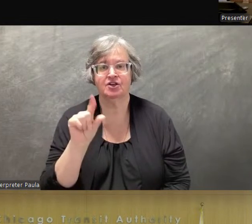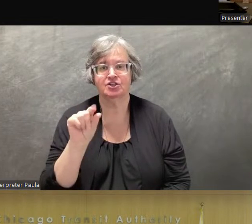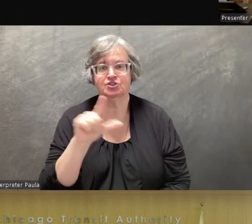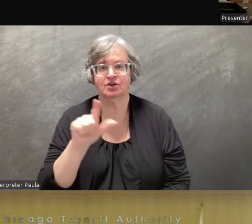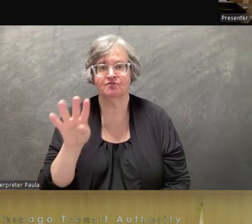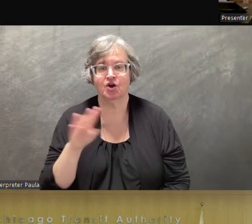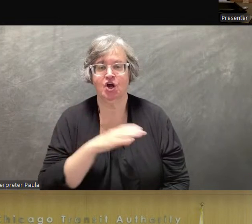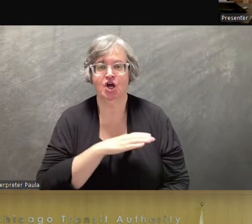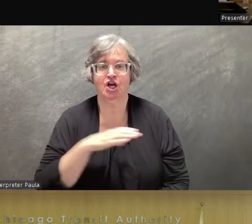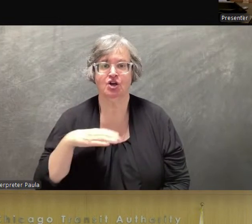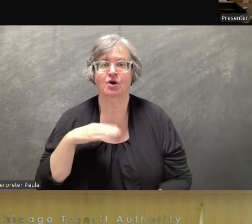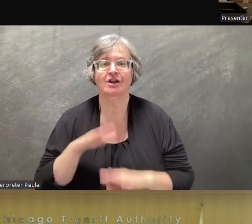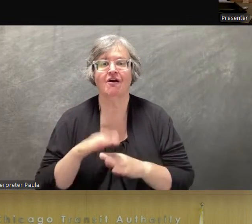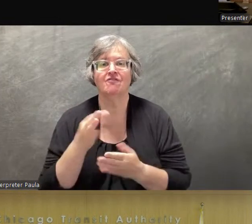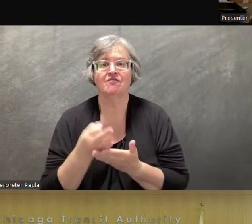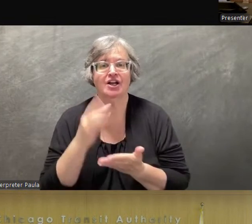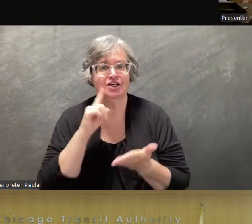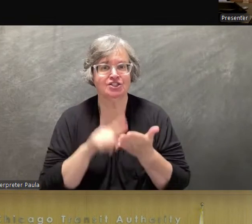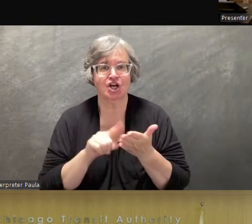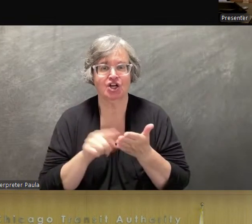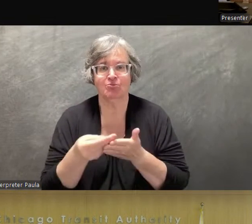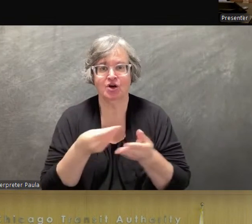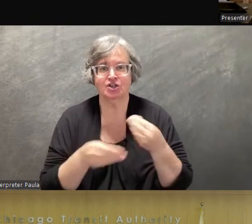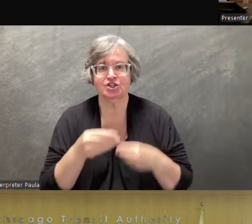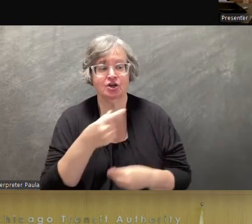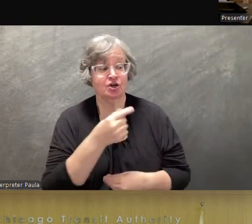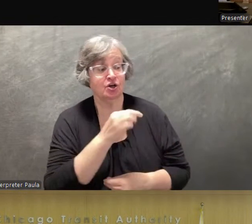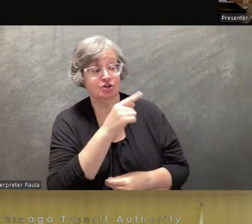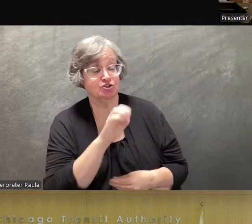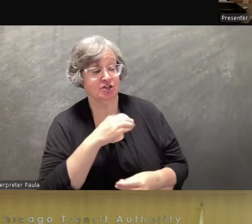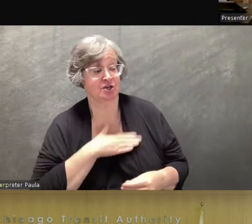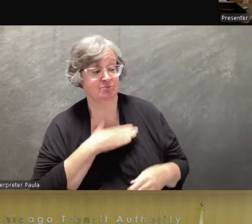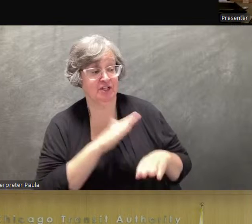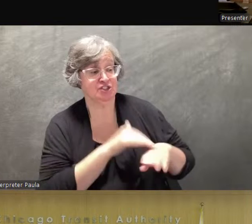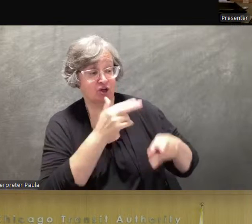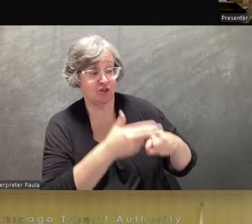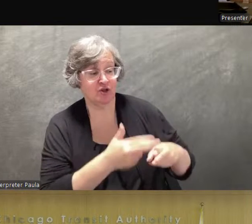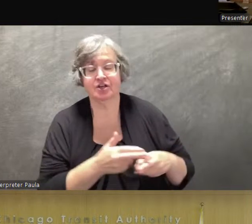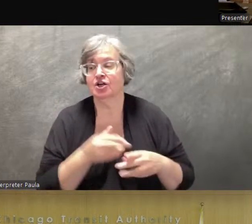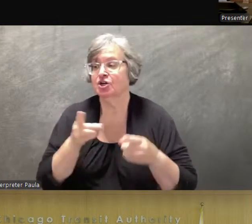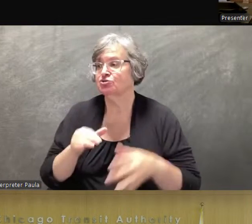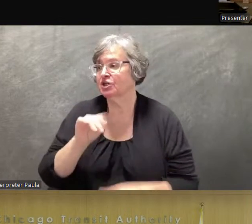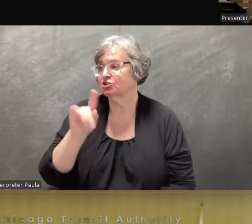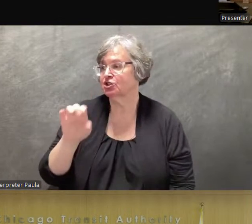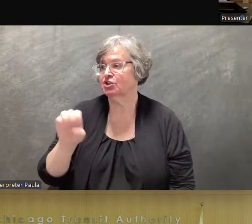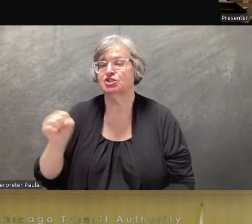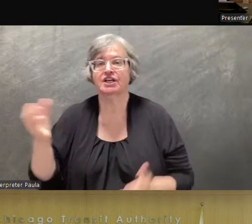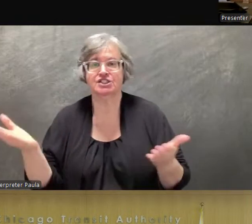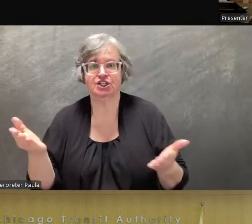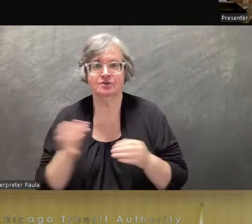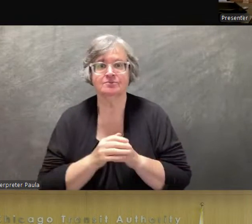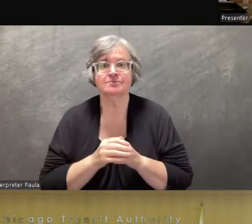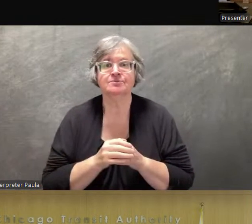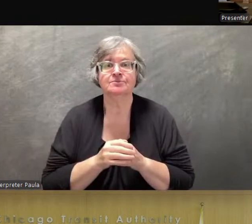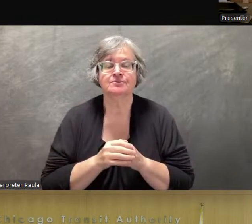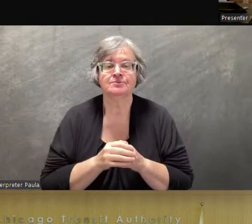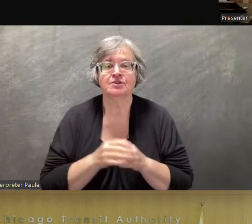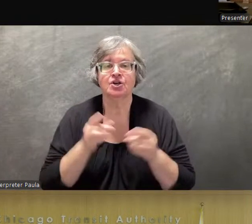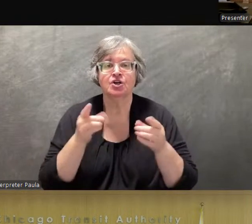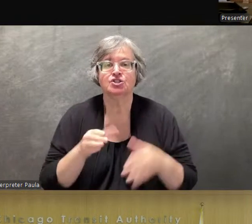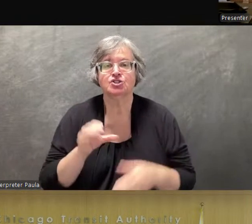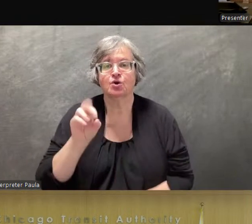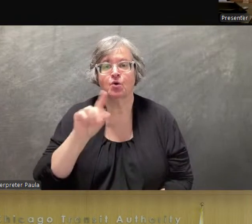Committee Finance, Audit, and Budget. Georgette, would you please call the roll? Director Jakes? Here.